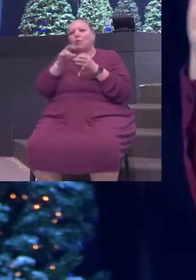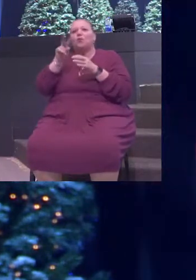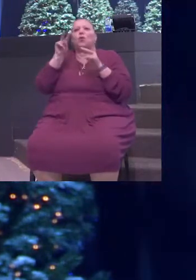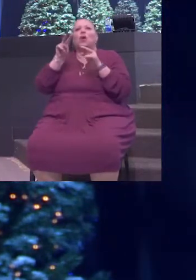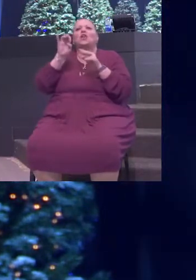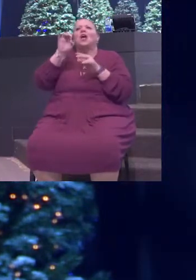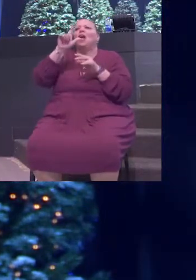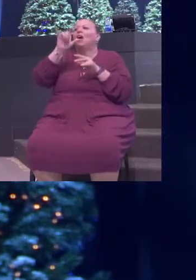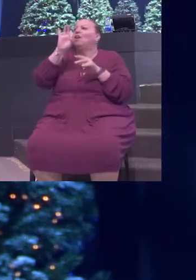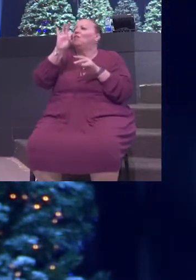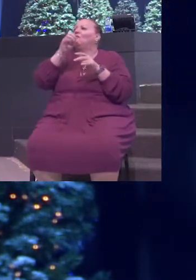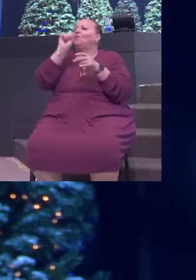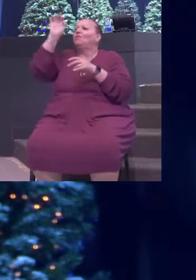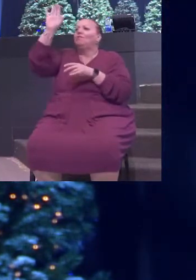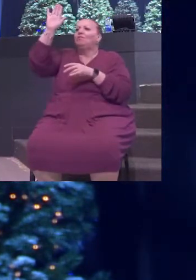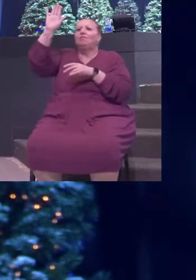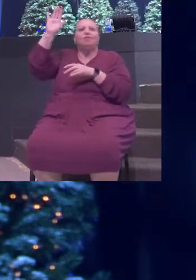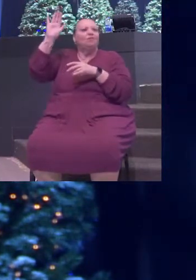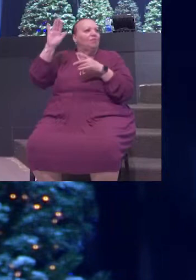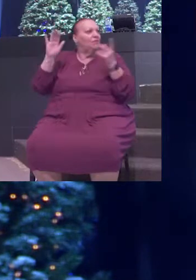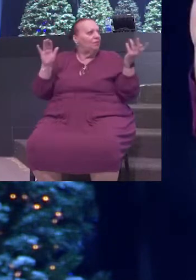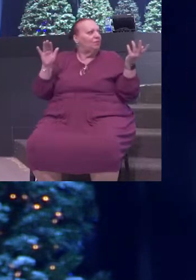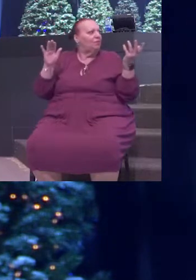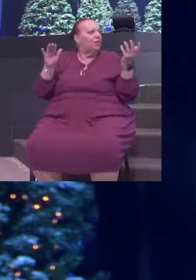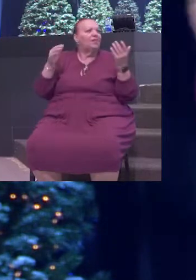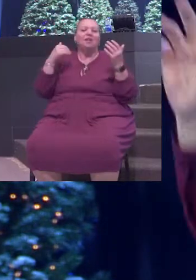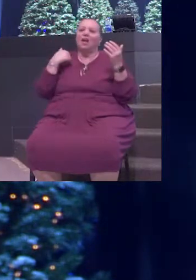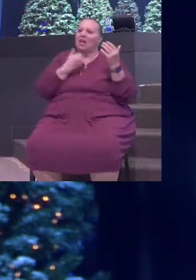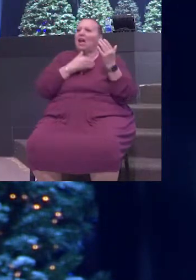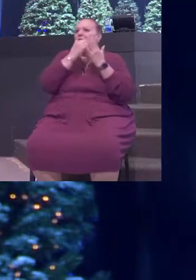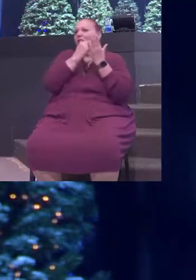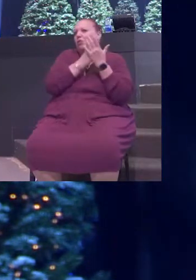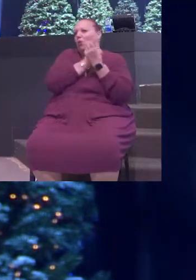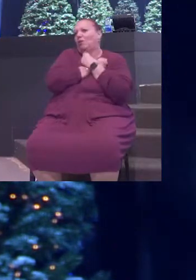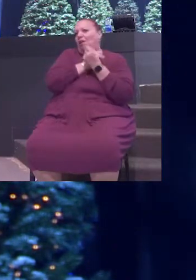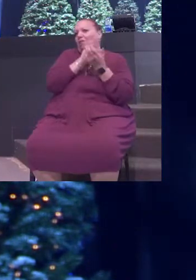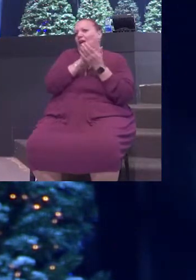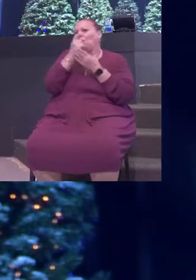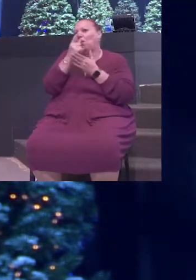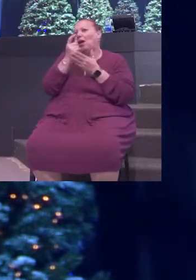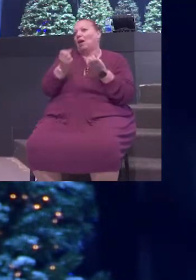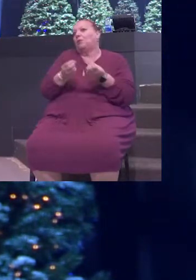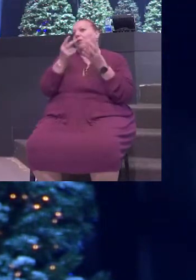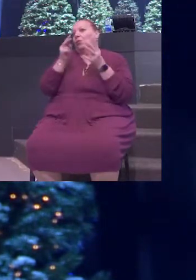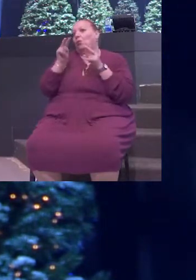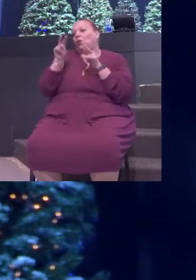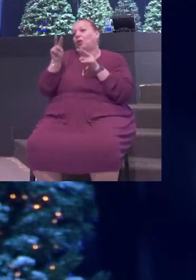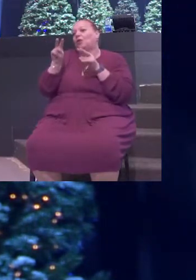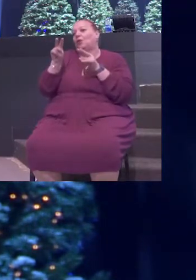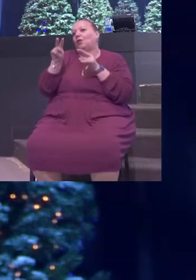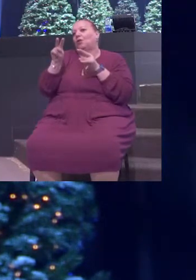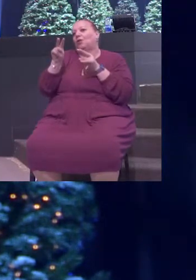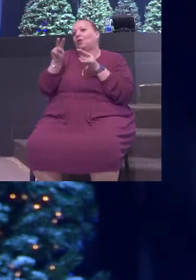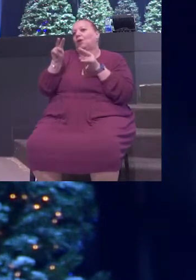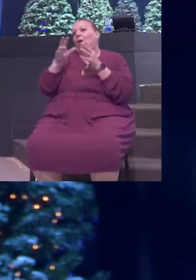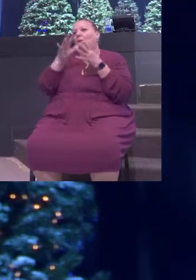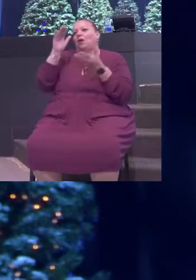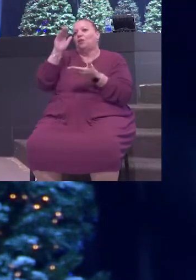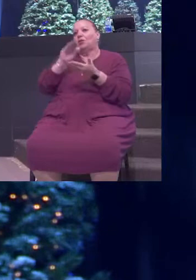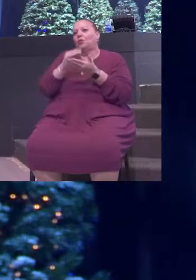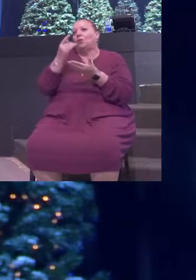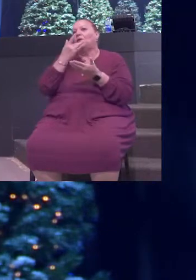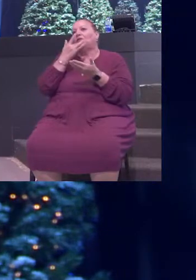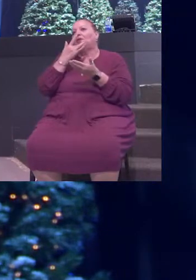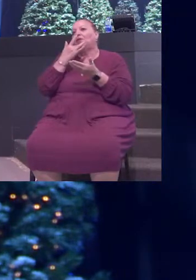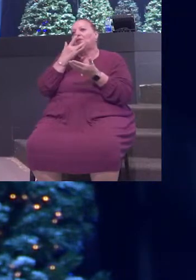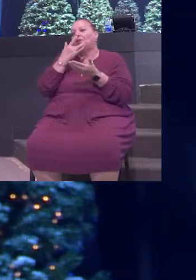make sure that you watch Elf during the Christmas season? Okay, that's on our watch list. We love that. And how many of you watch much less, but one of our